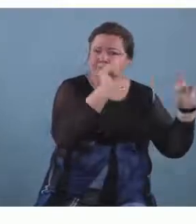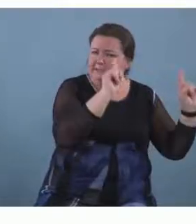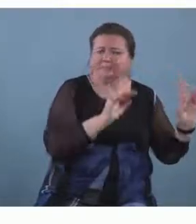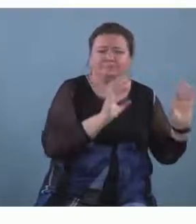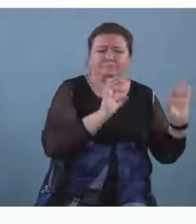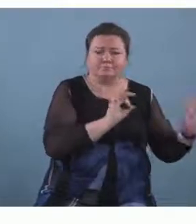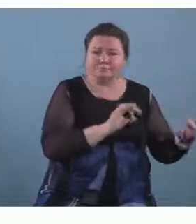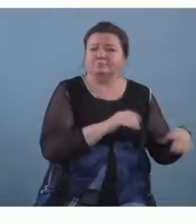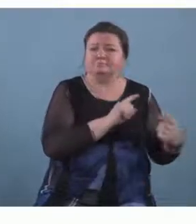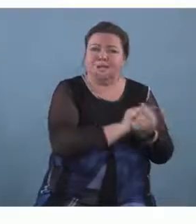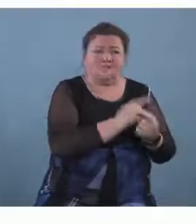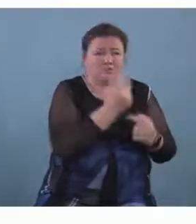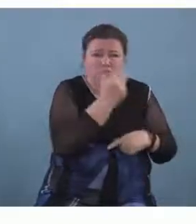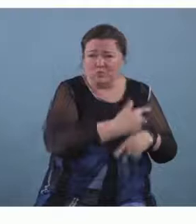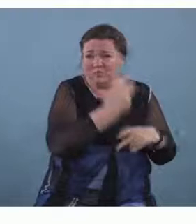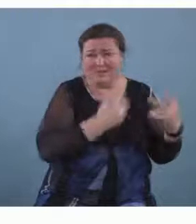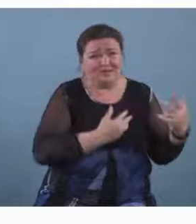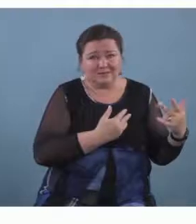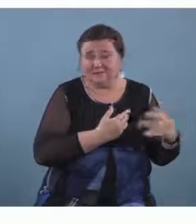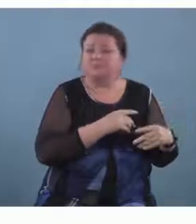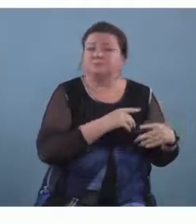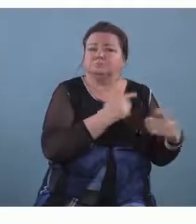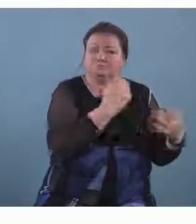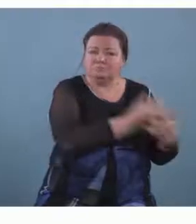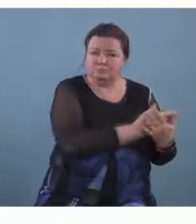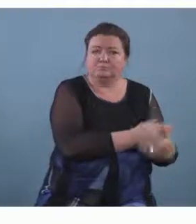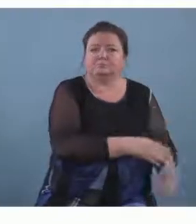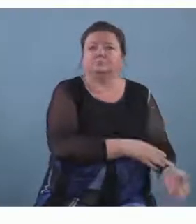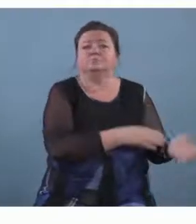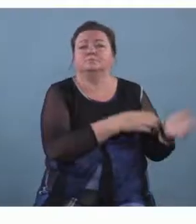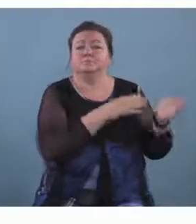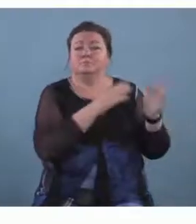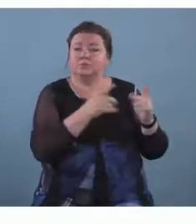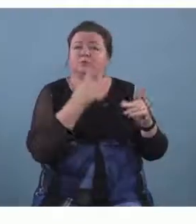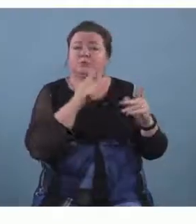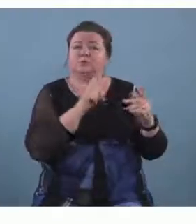for three days and um and the rating was clearly much higher